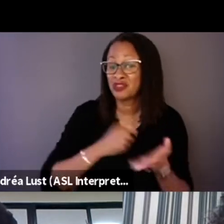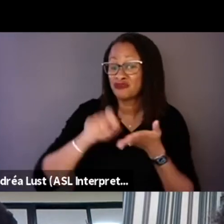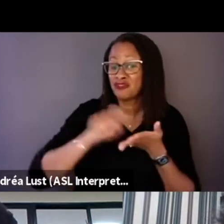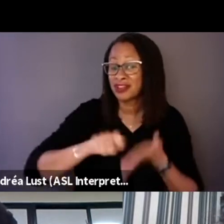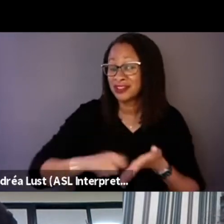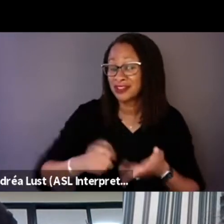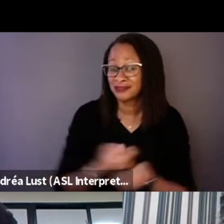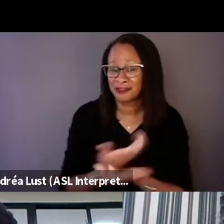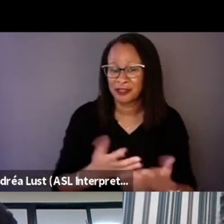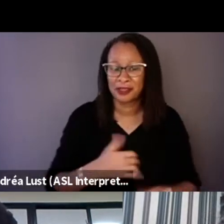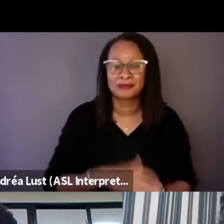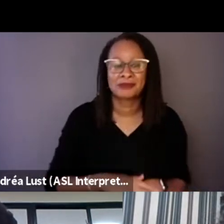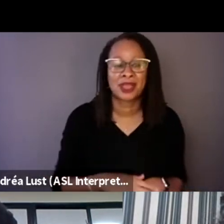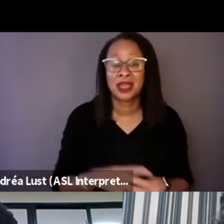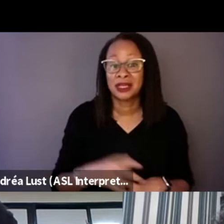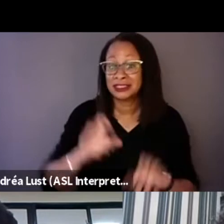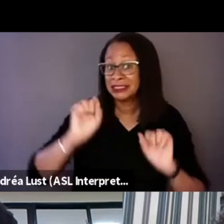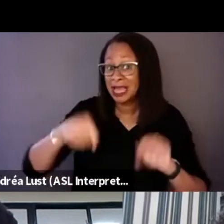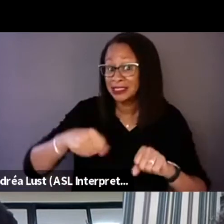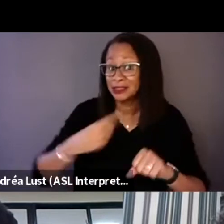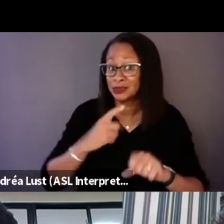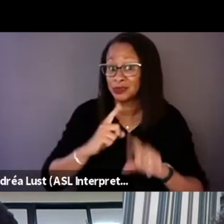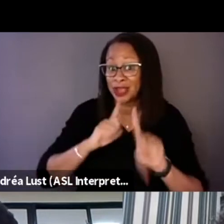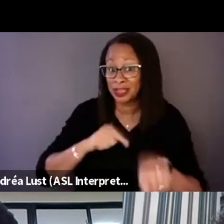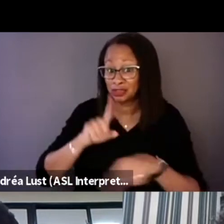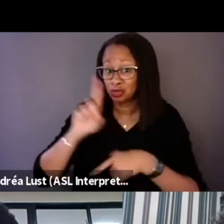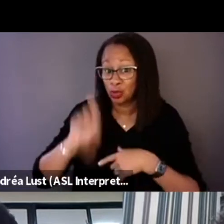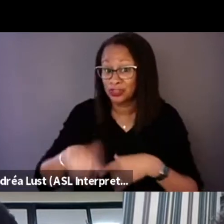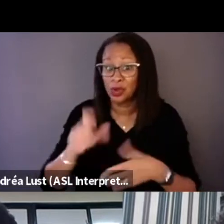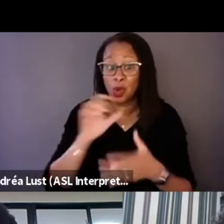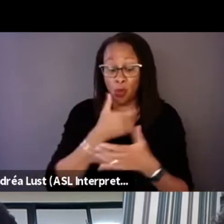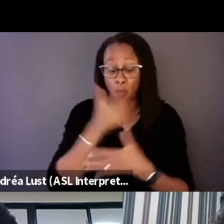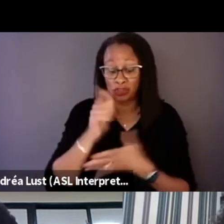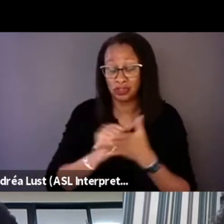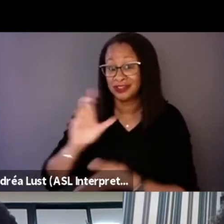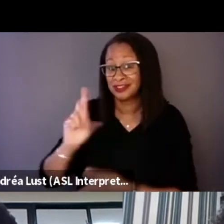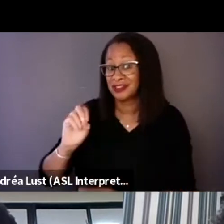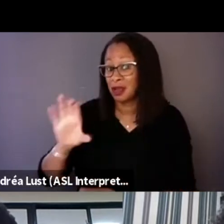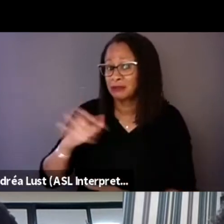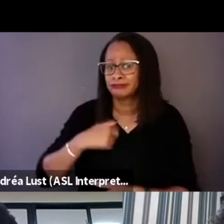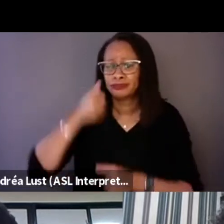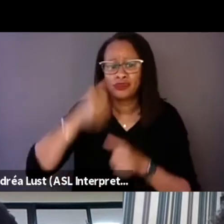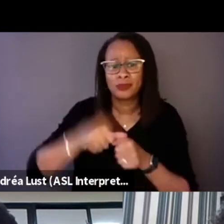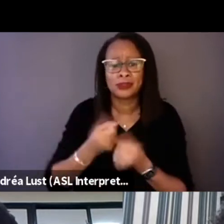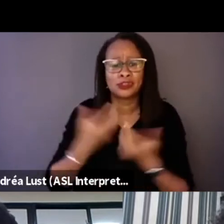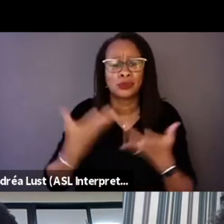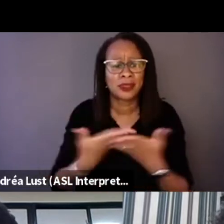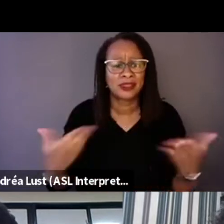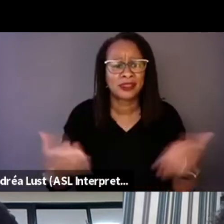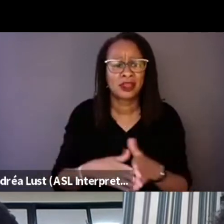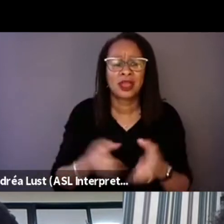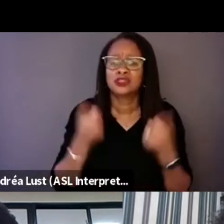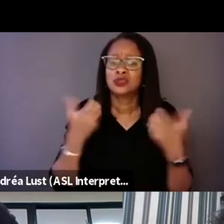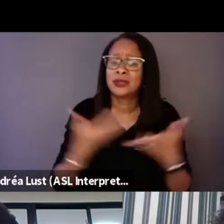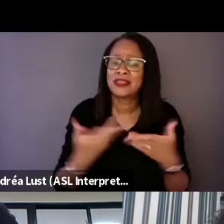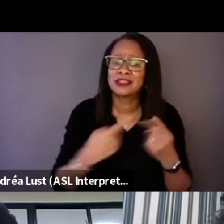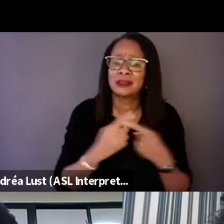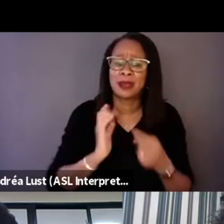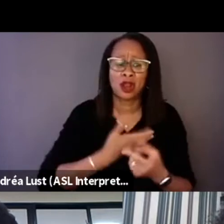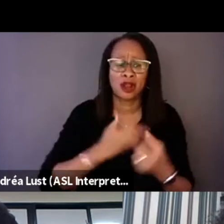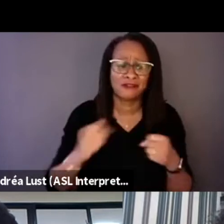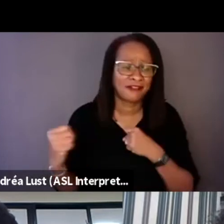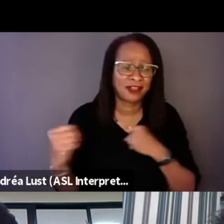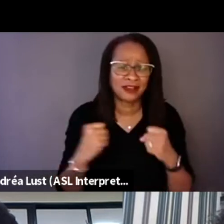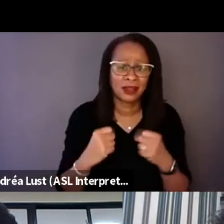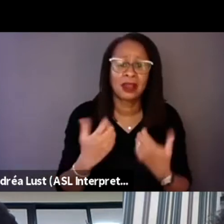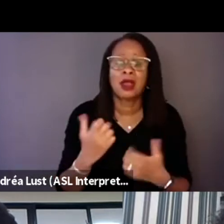So yes. So to answer your question, watching the documentary, I remember so many things about our fight, about our